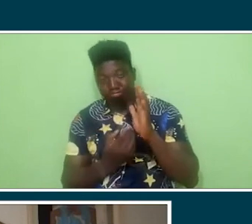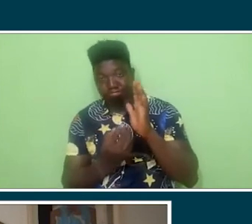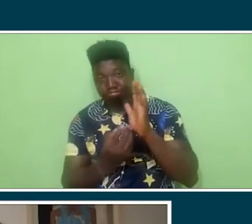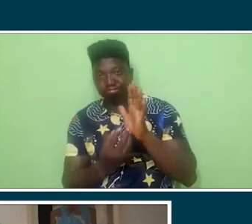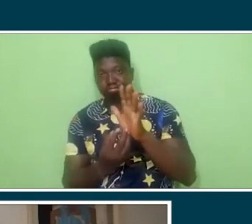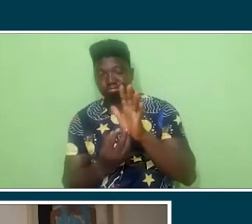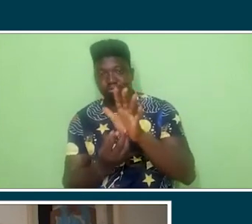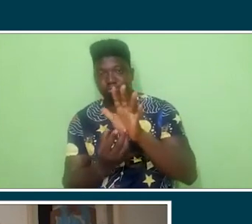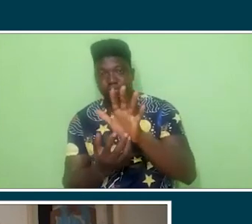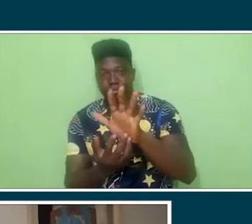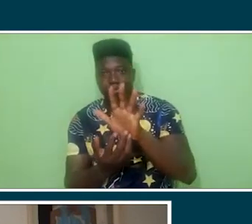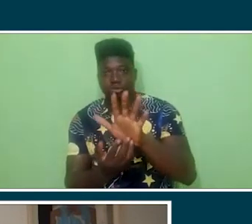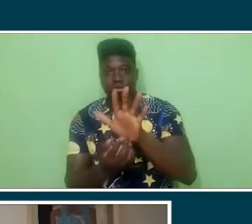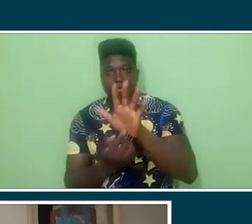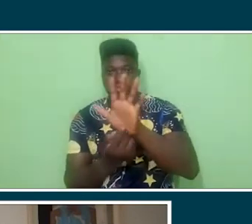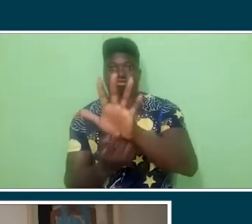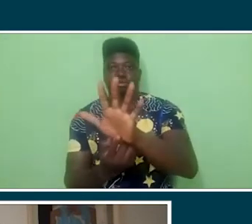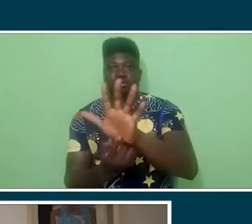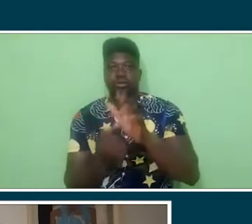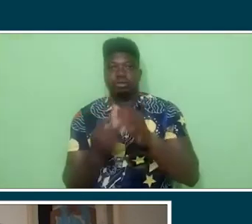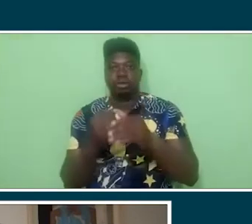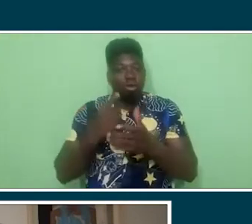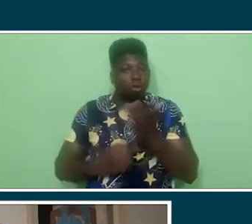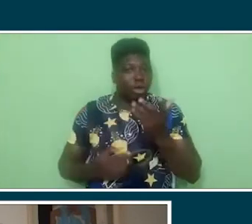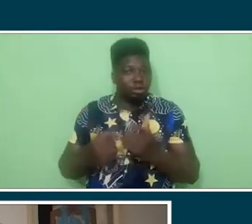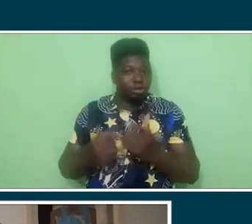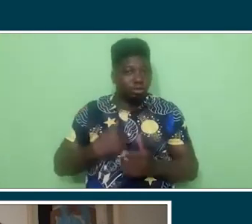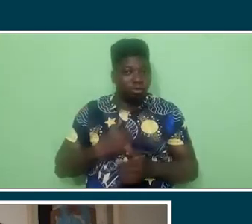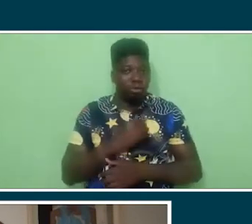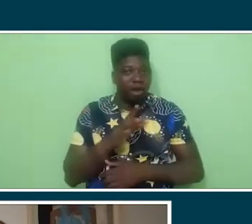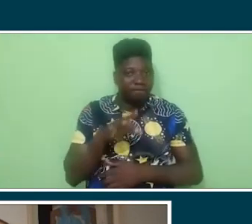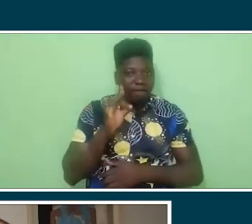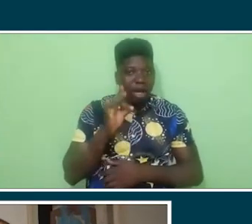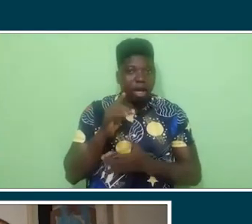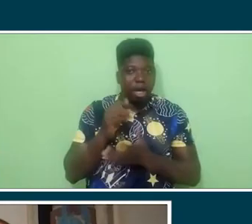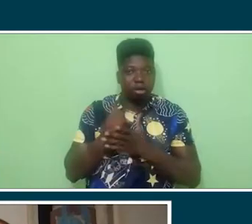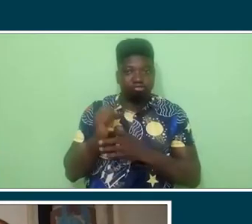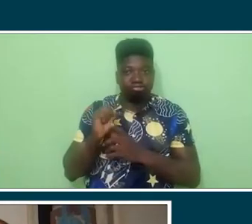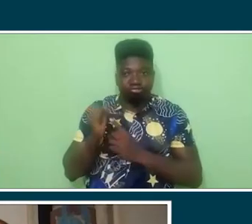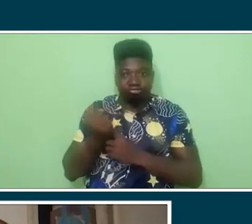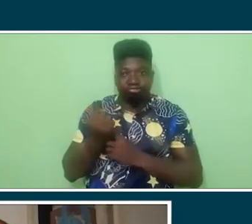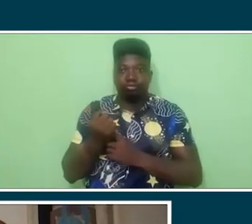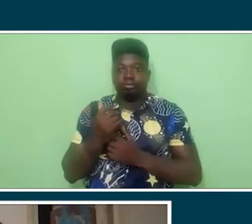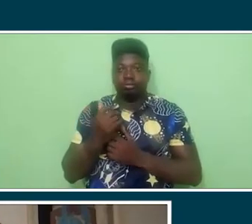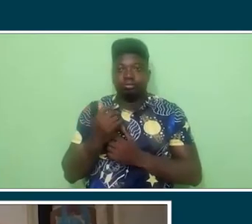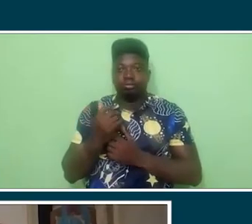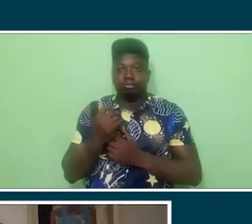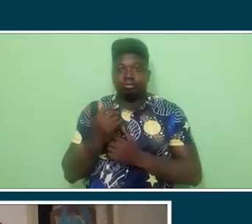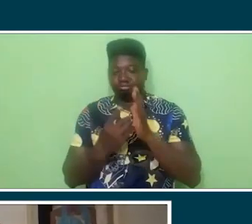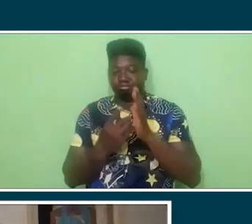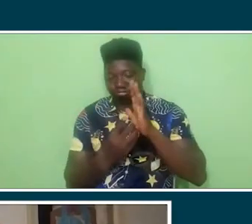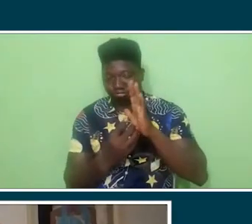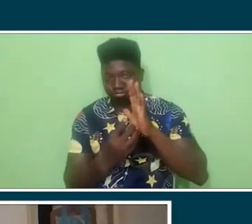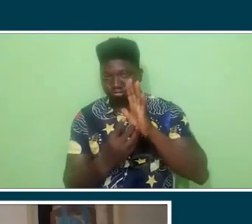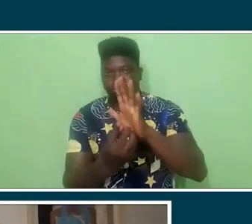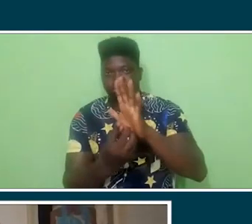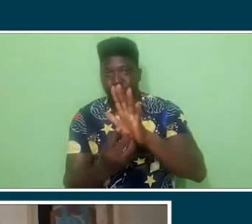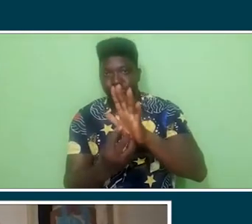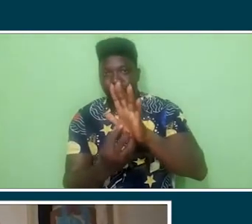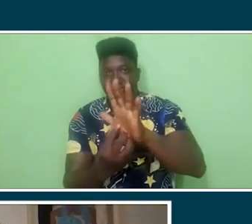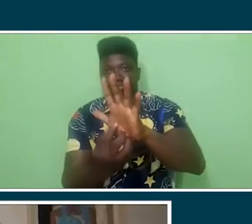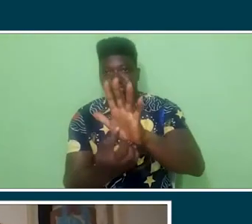What response in this situation comes from a place that demonstrates that my spirit is moving towards